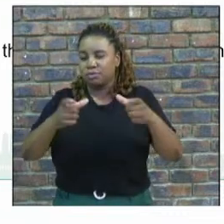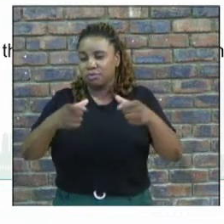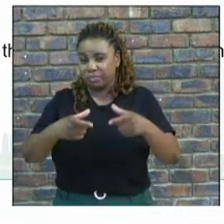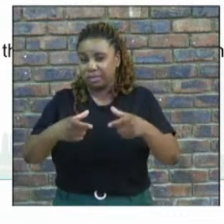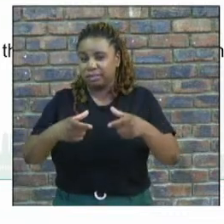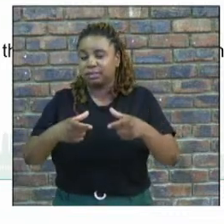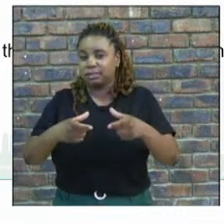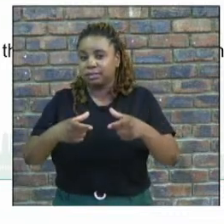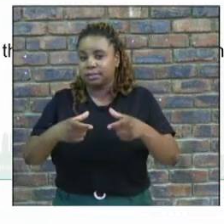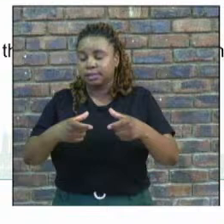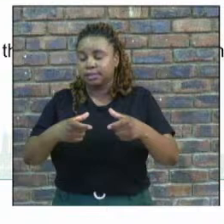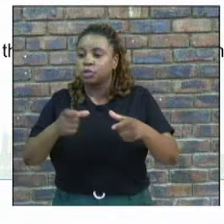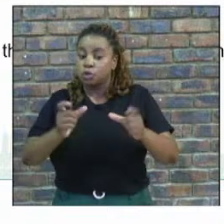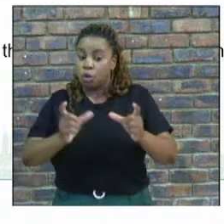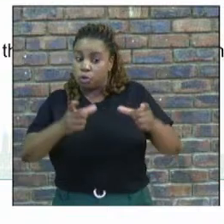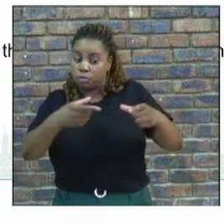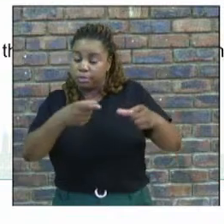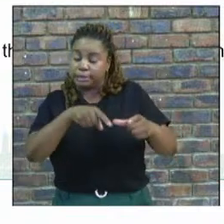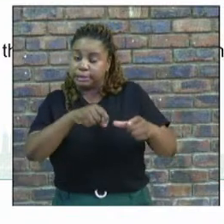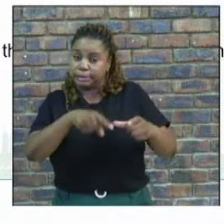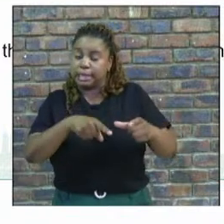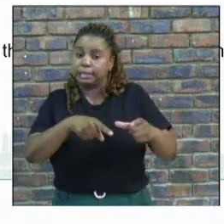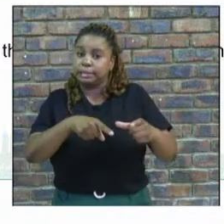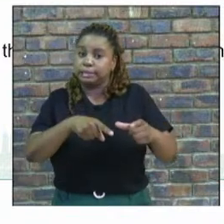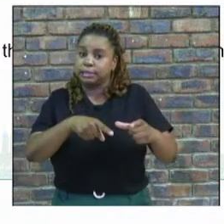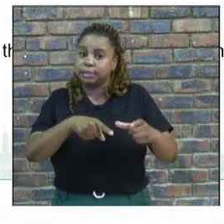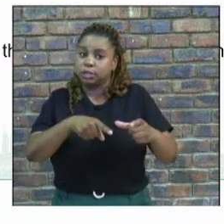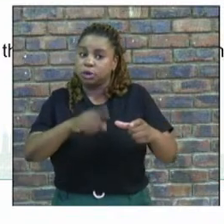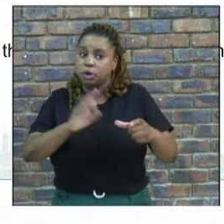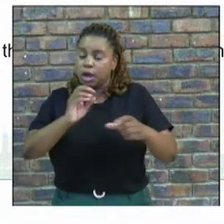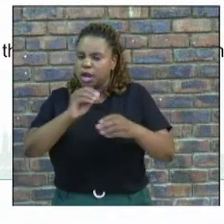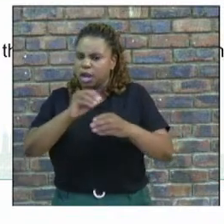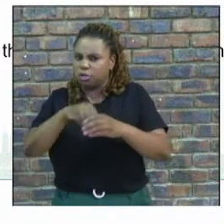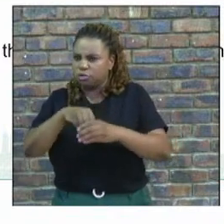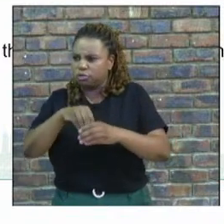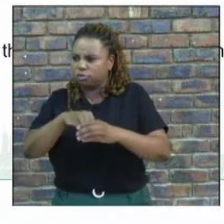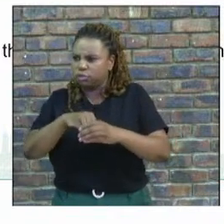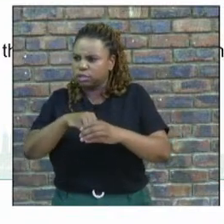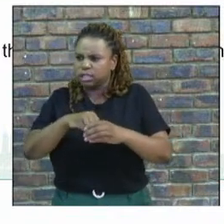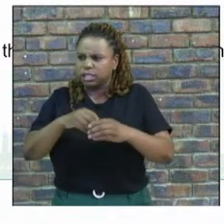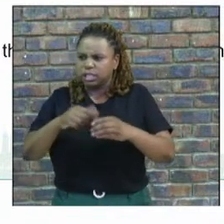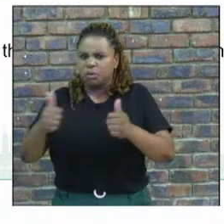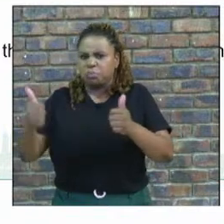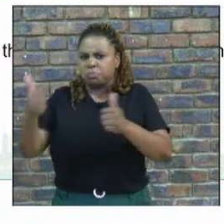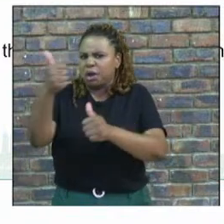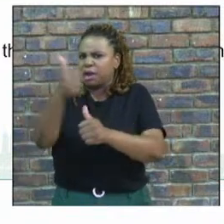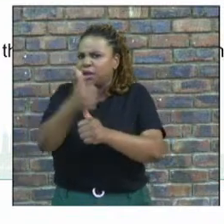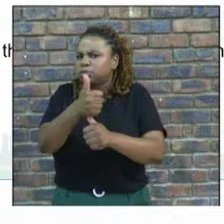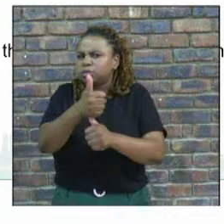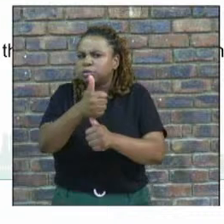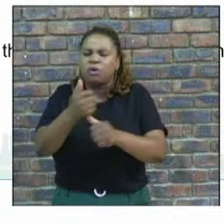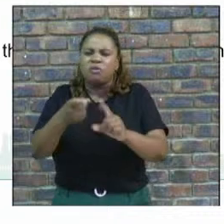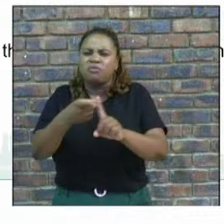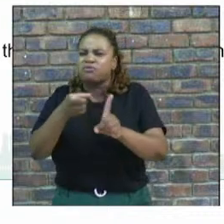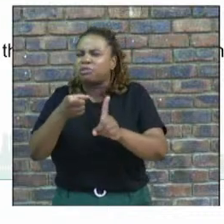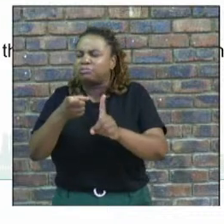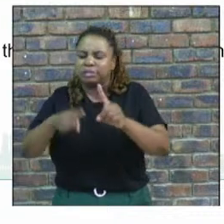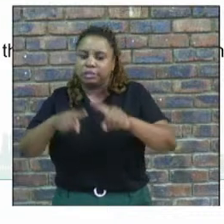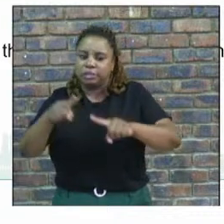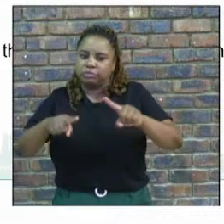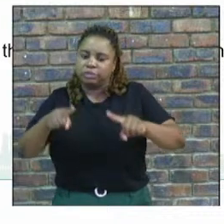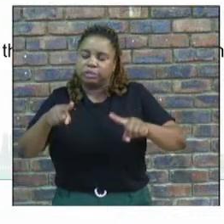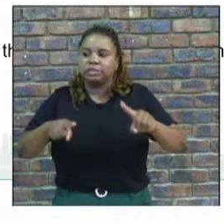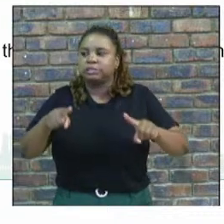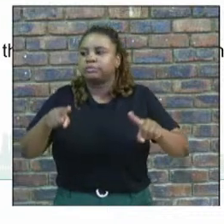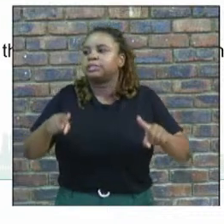it will be composed of experts in different fields. There will be experts from environment, there will